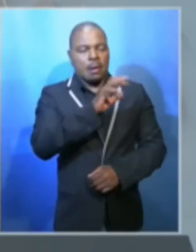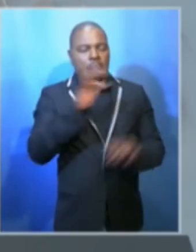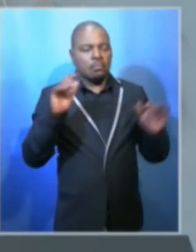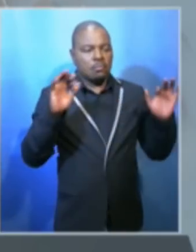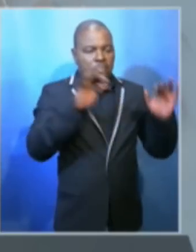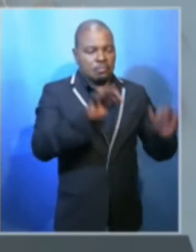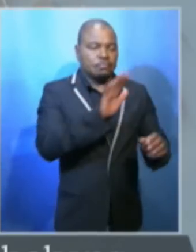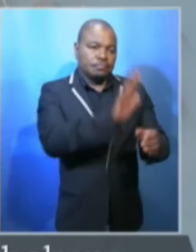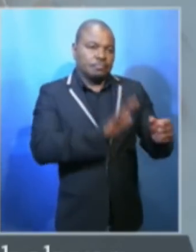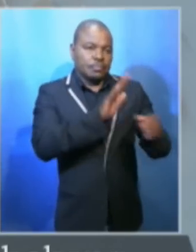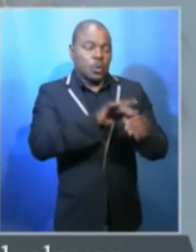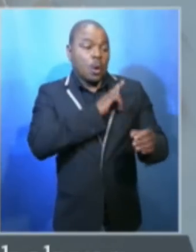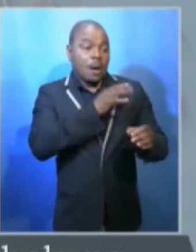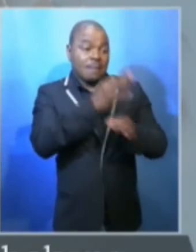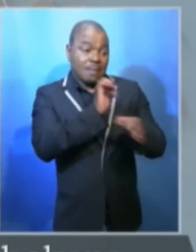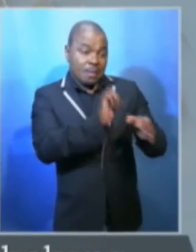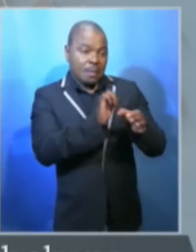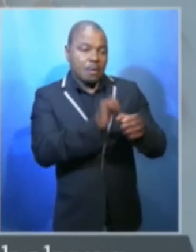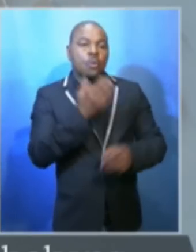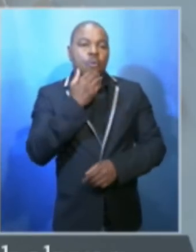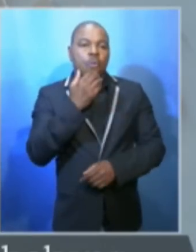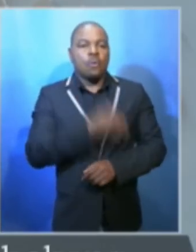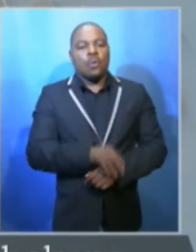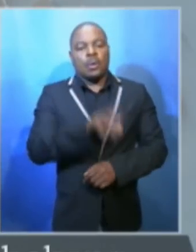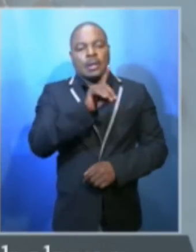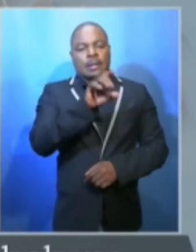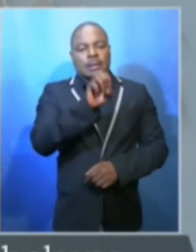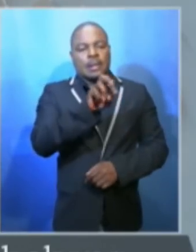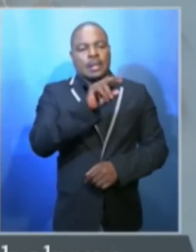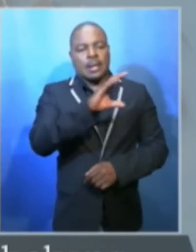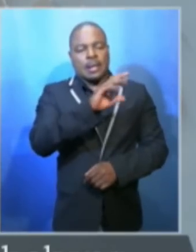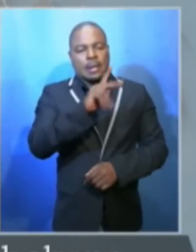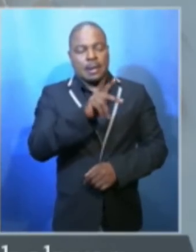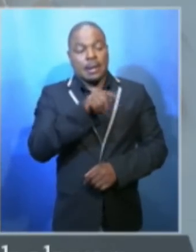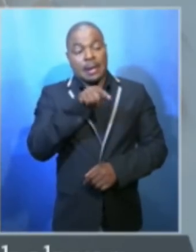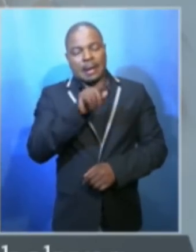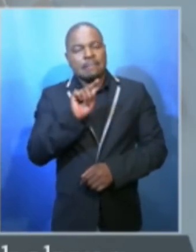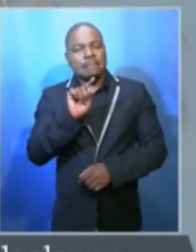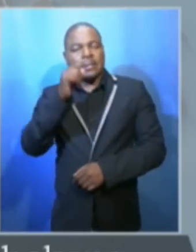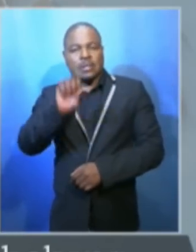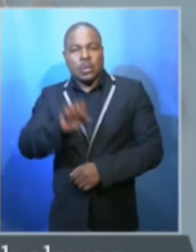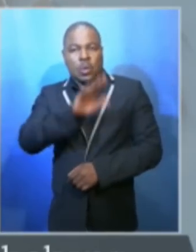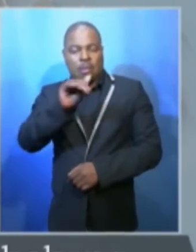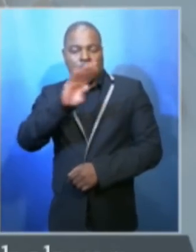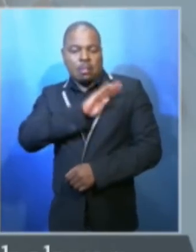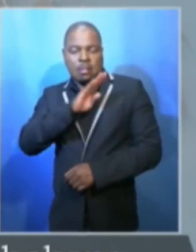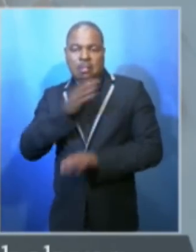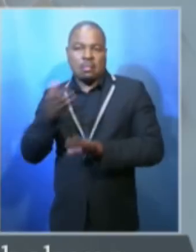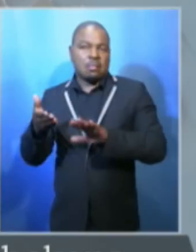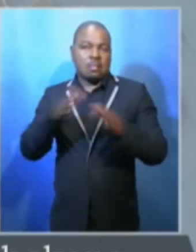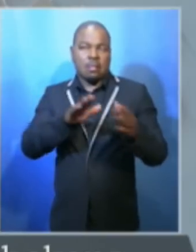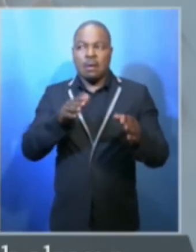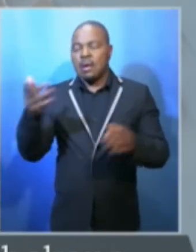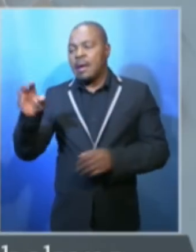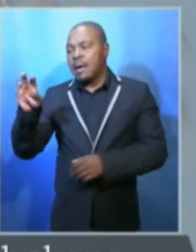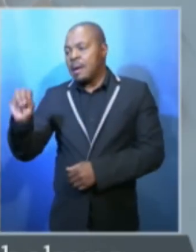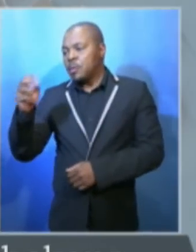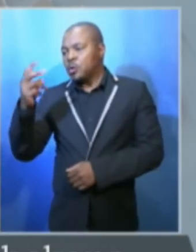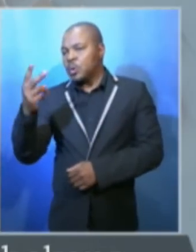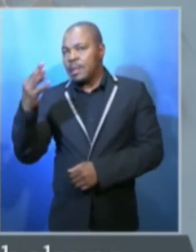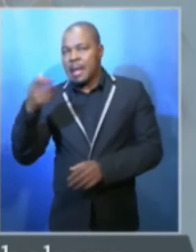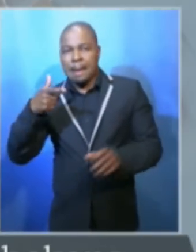Derek Maluleke ke mongwe wa masole a ntlha a le 9 a Afrika Borwa ao a bolailweng ke marabele a M23 kwa DRC beke e